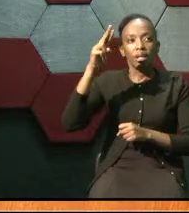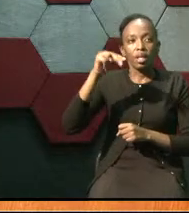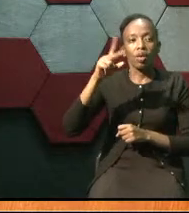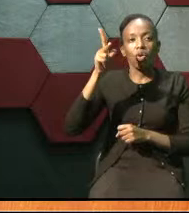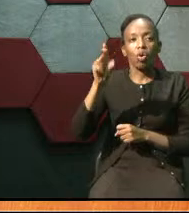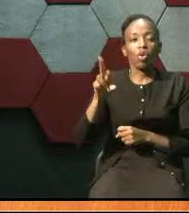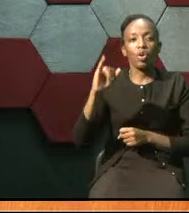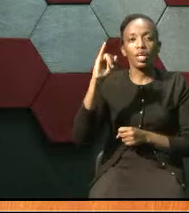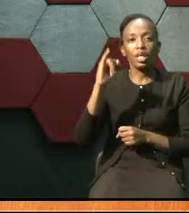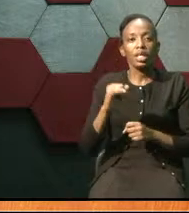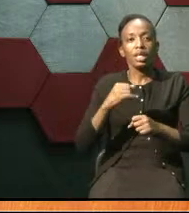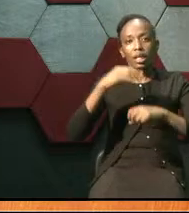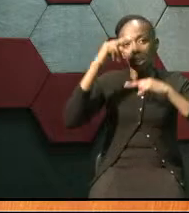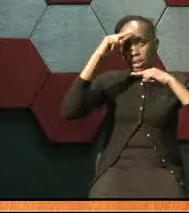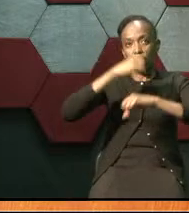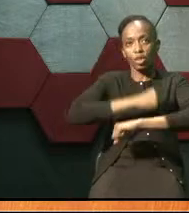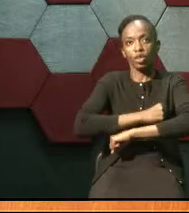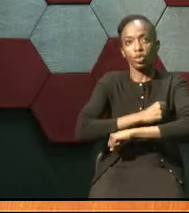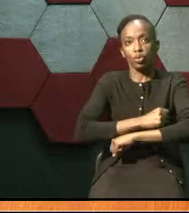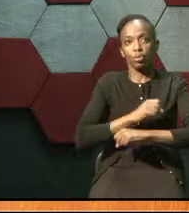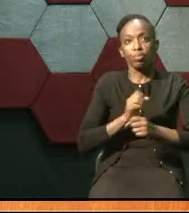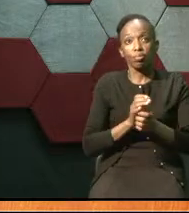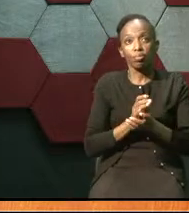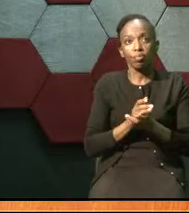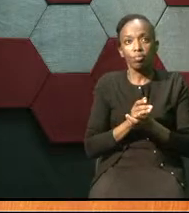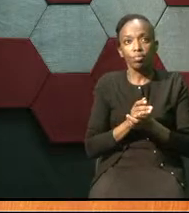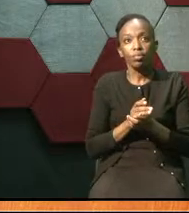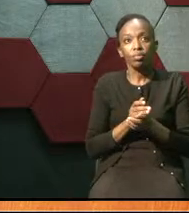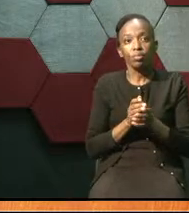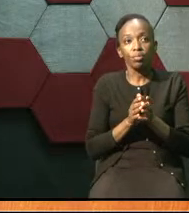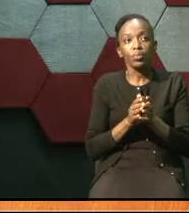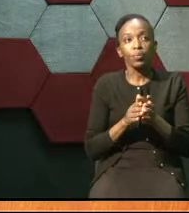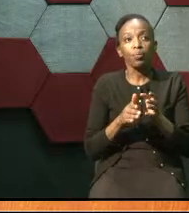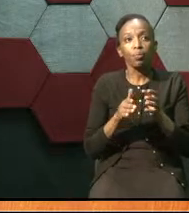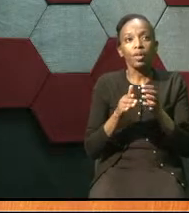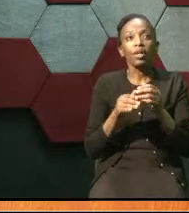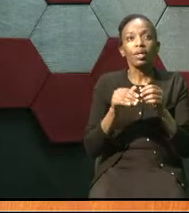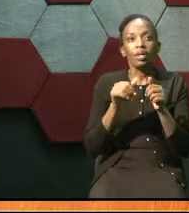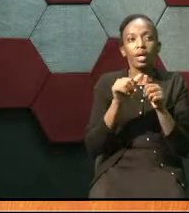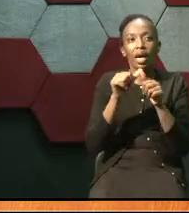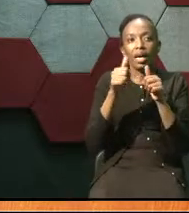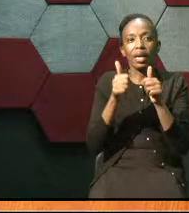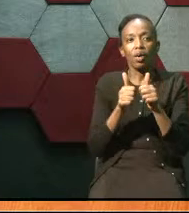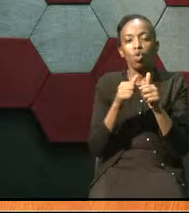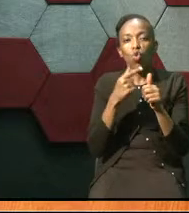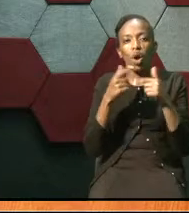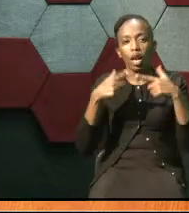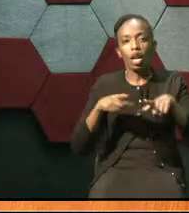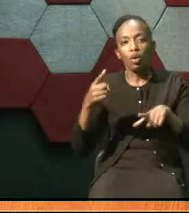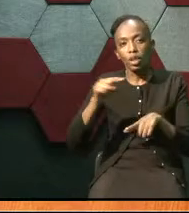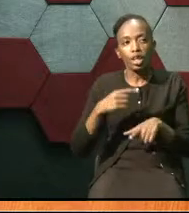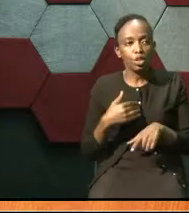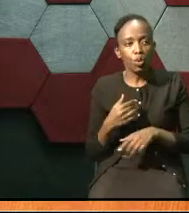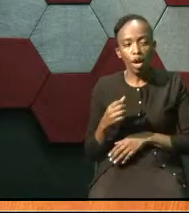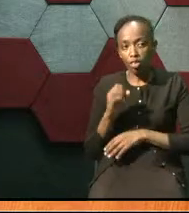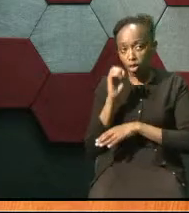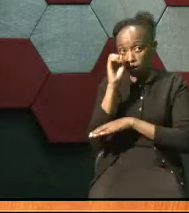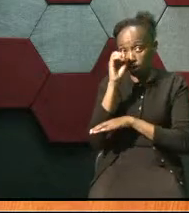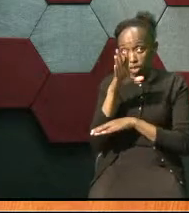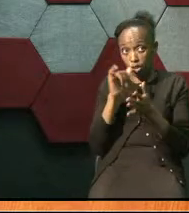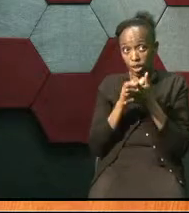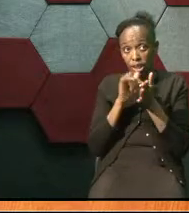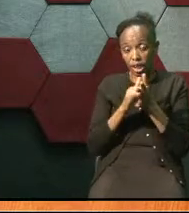Secondary School, Kianda School, and my alma mater, Alliance Girls High School, who allowed us to take videos that